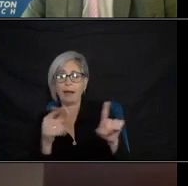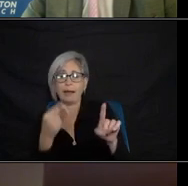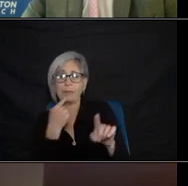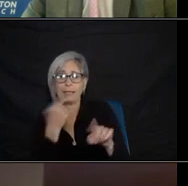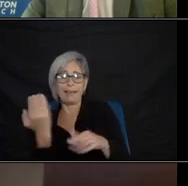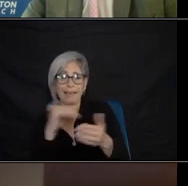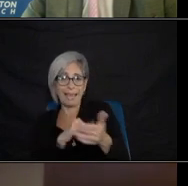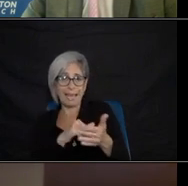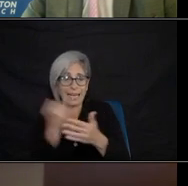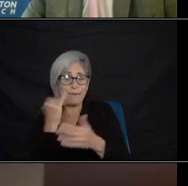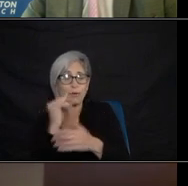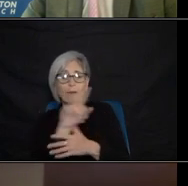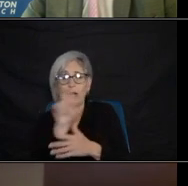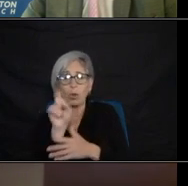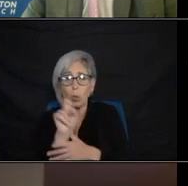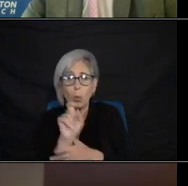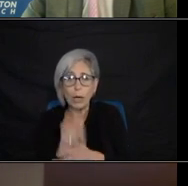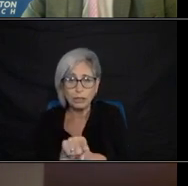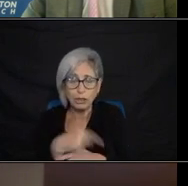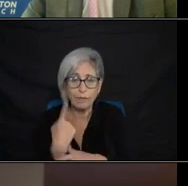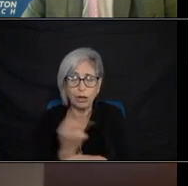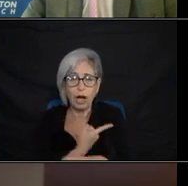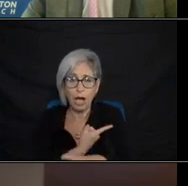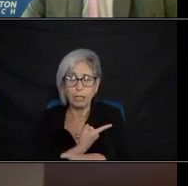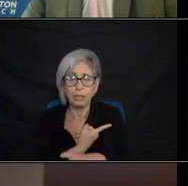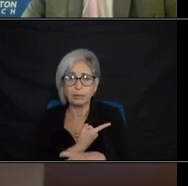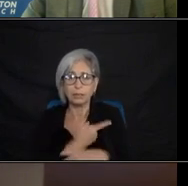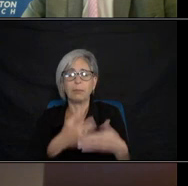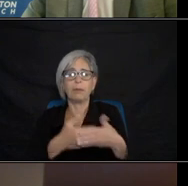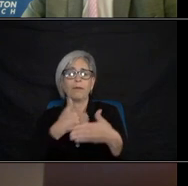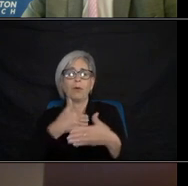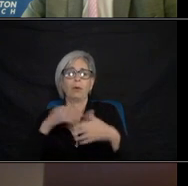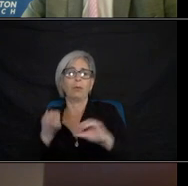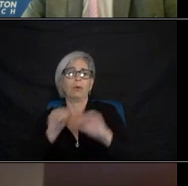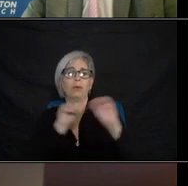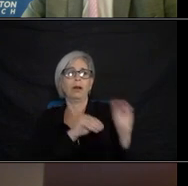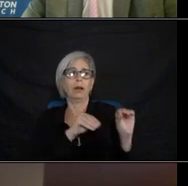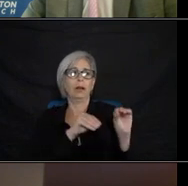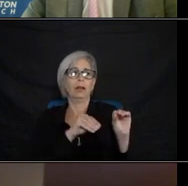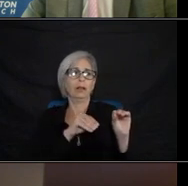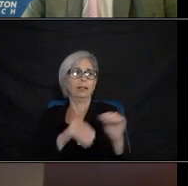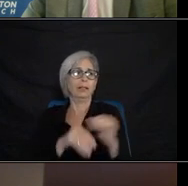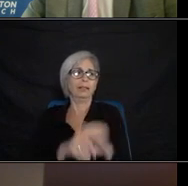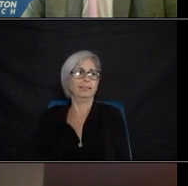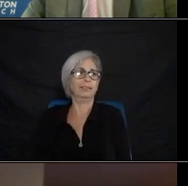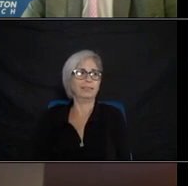if you have a final question for us before we move on to the next speaker.